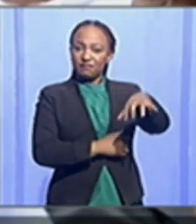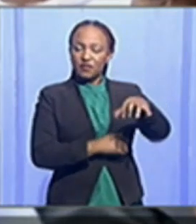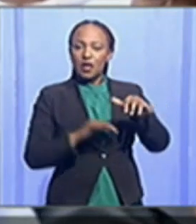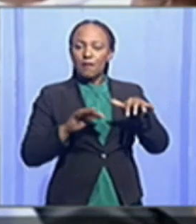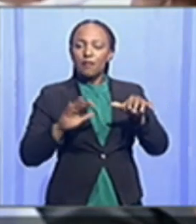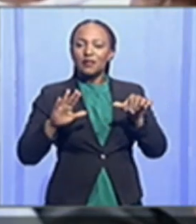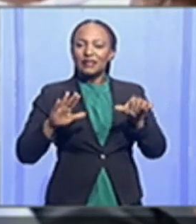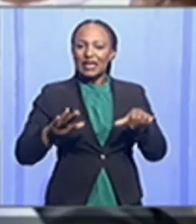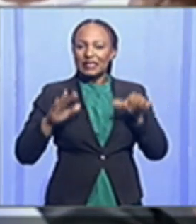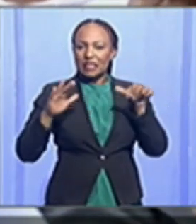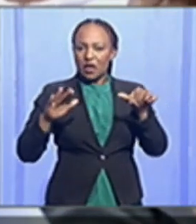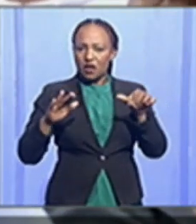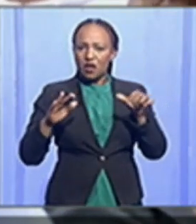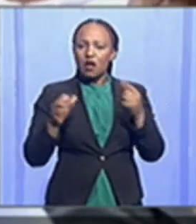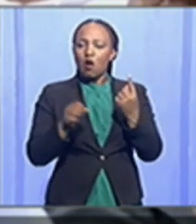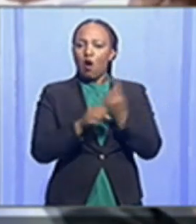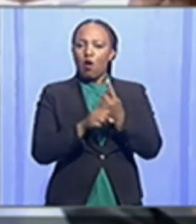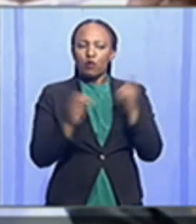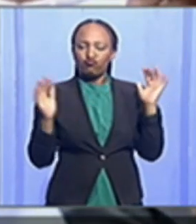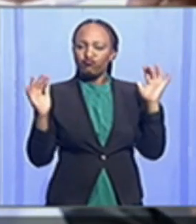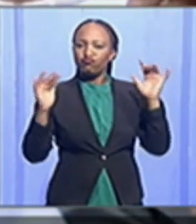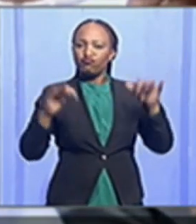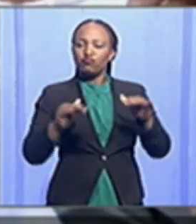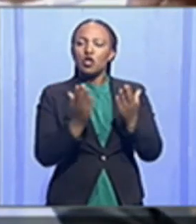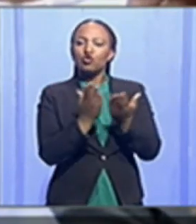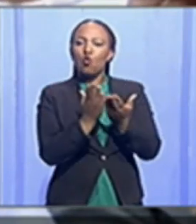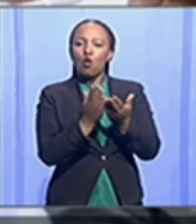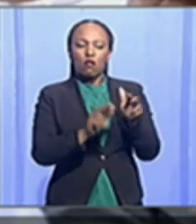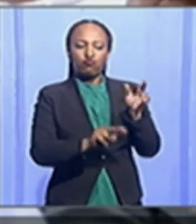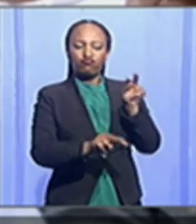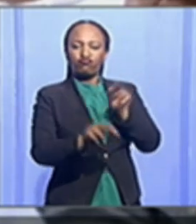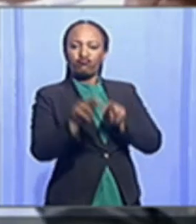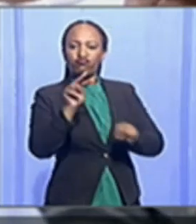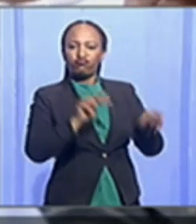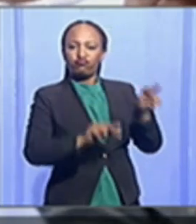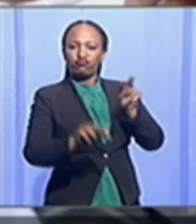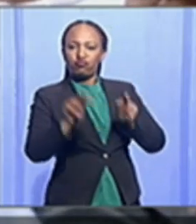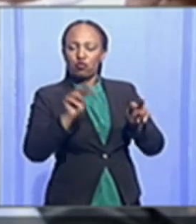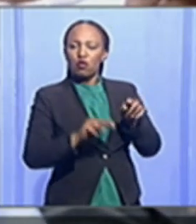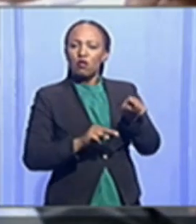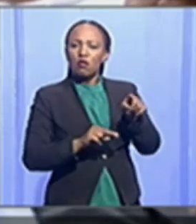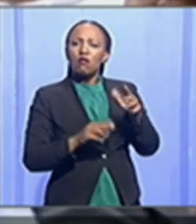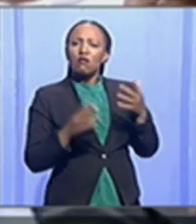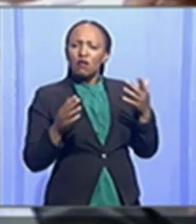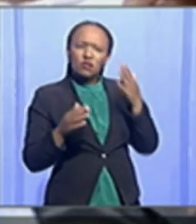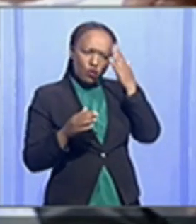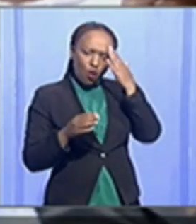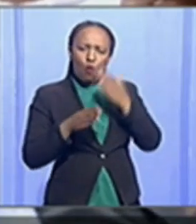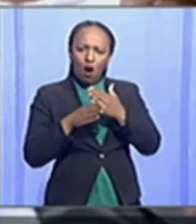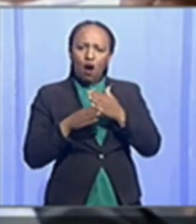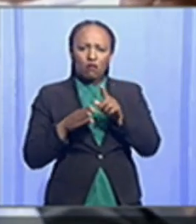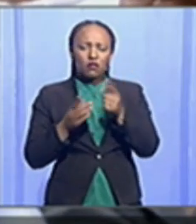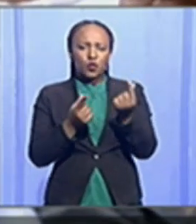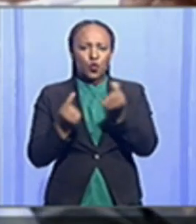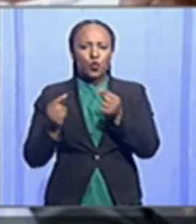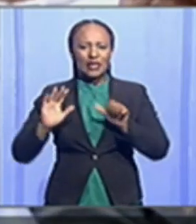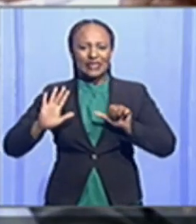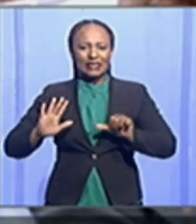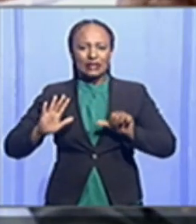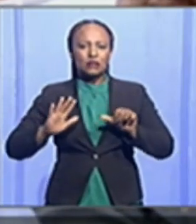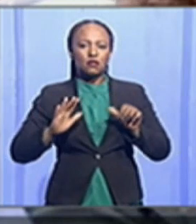normally gather at this school. The commander of Tina Falls is aware of the work they do. They normally